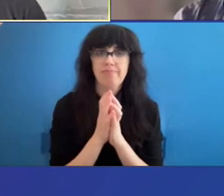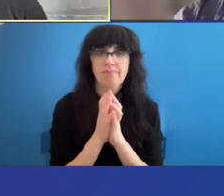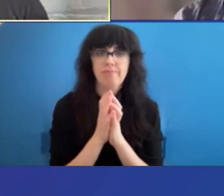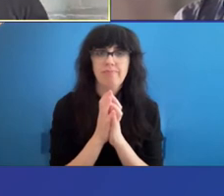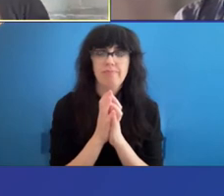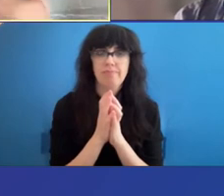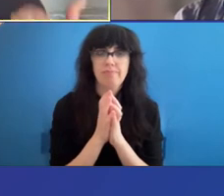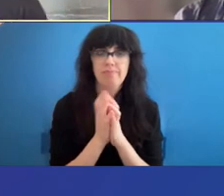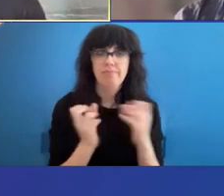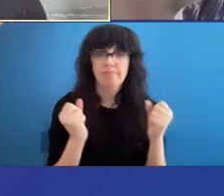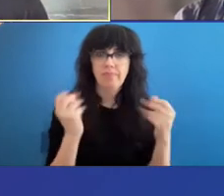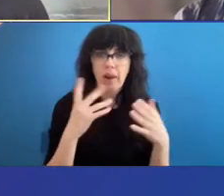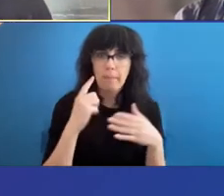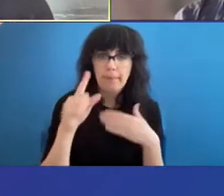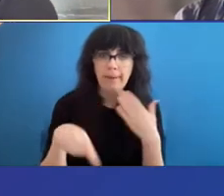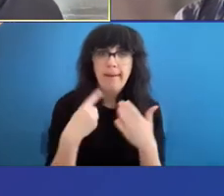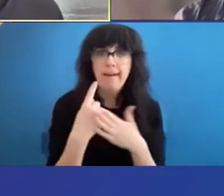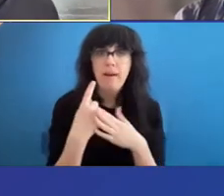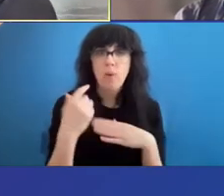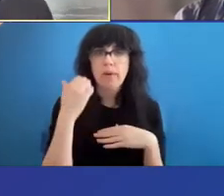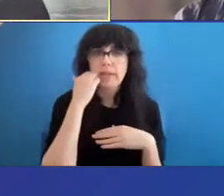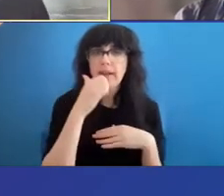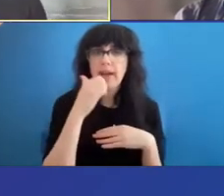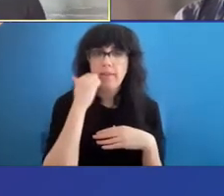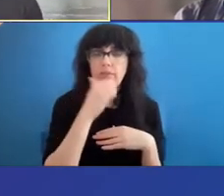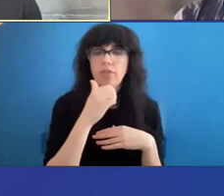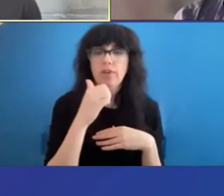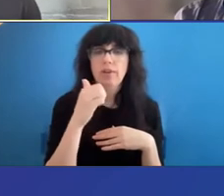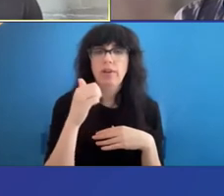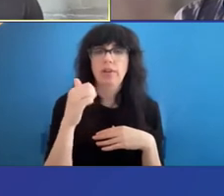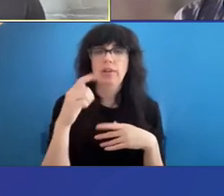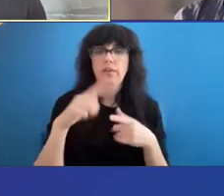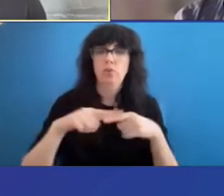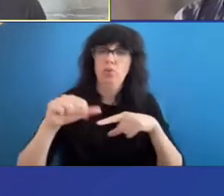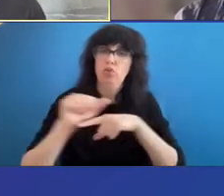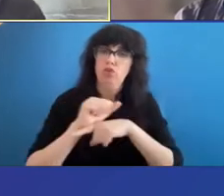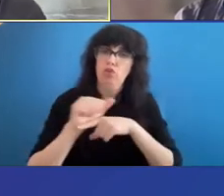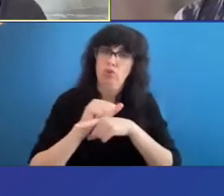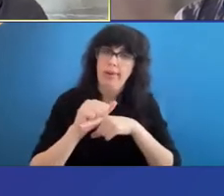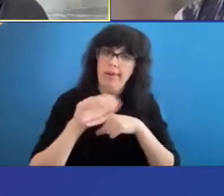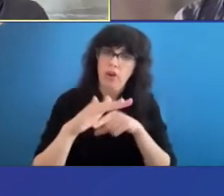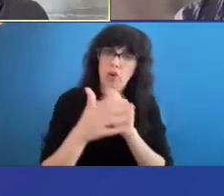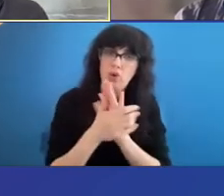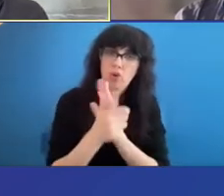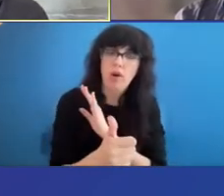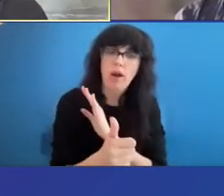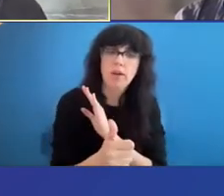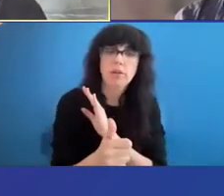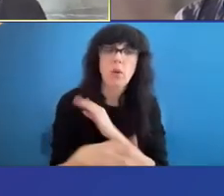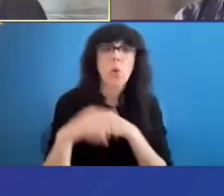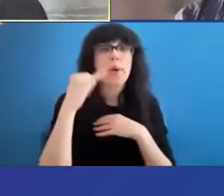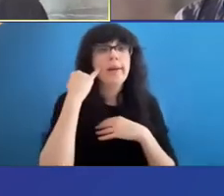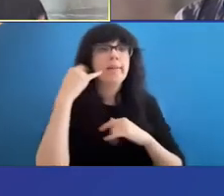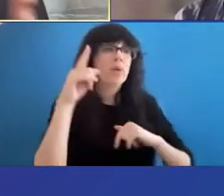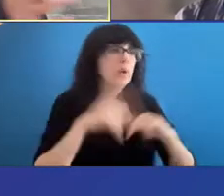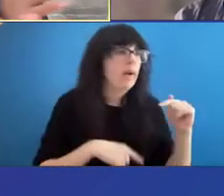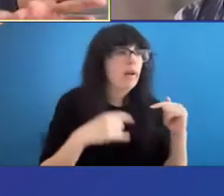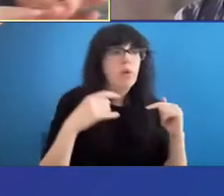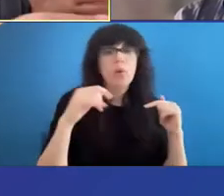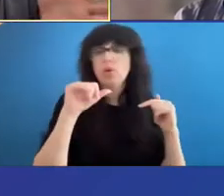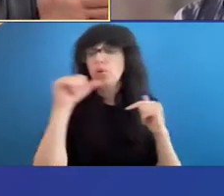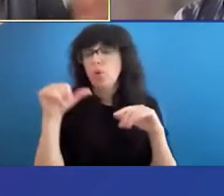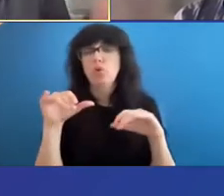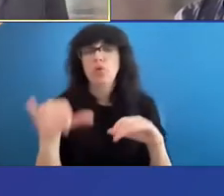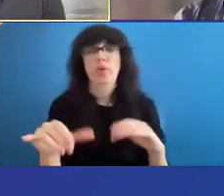How many hours a day does it take to work, to train in your craft? What if you don't do that, can't do that? We don't